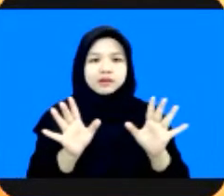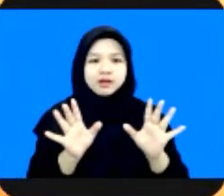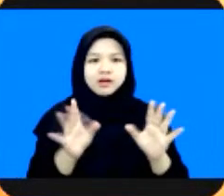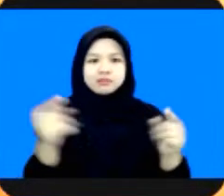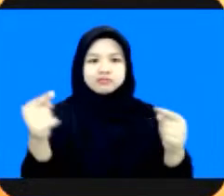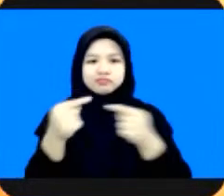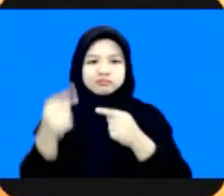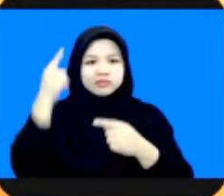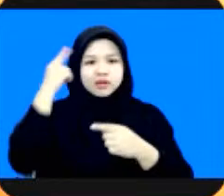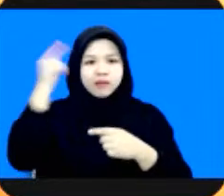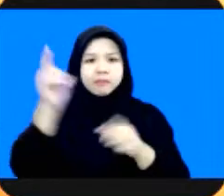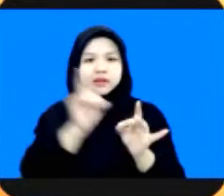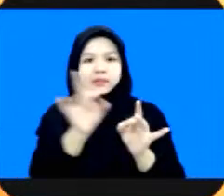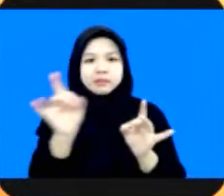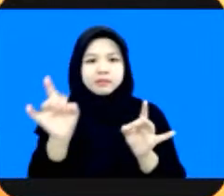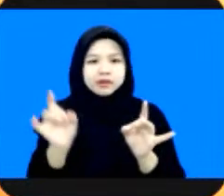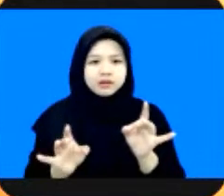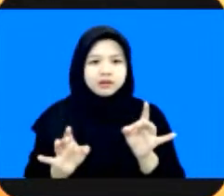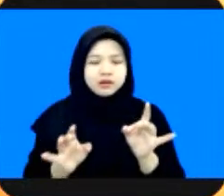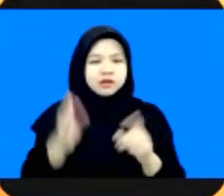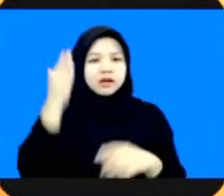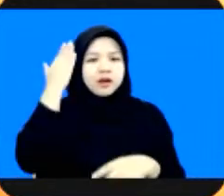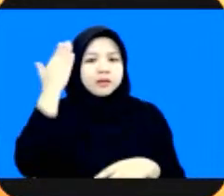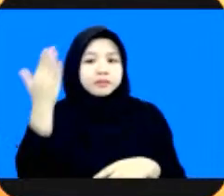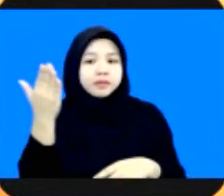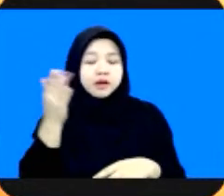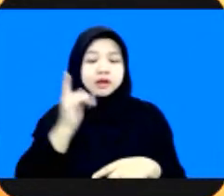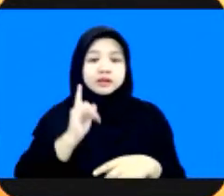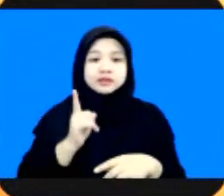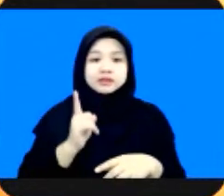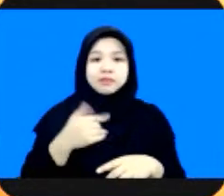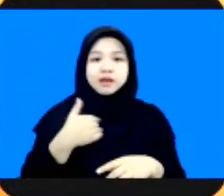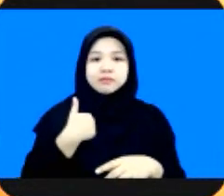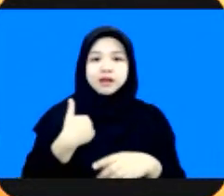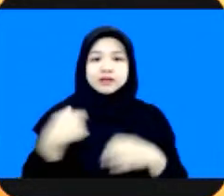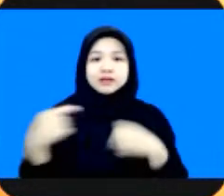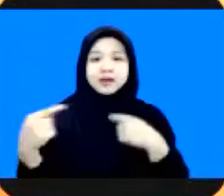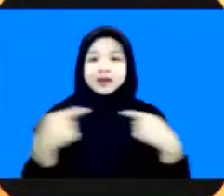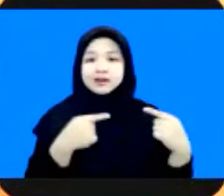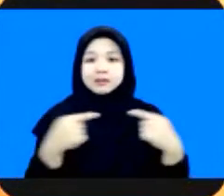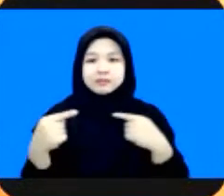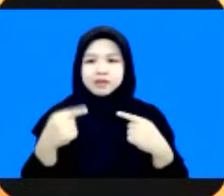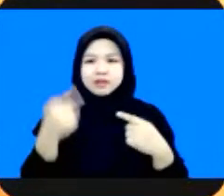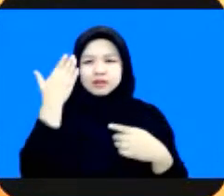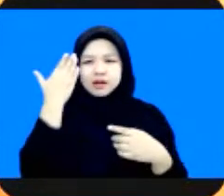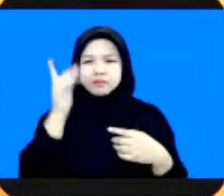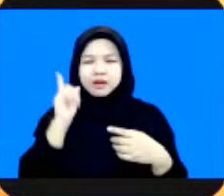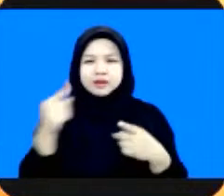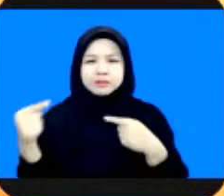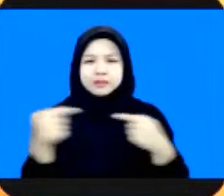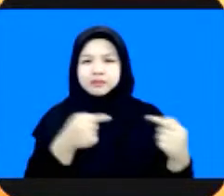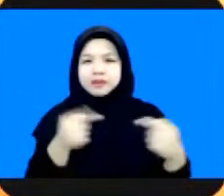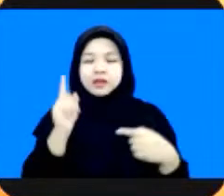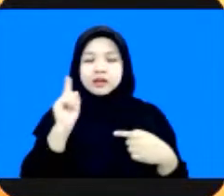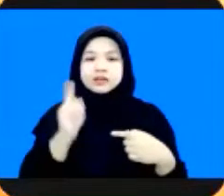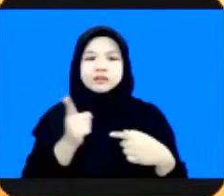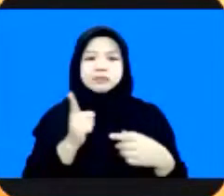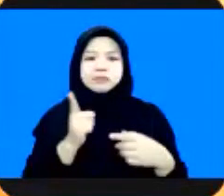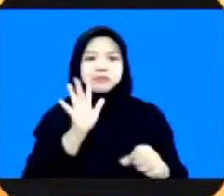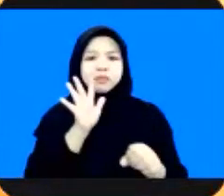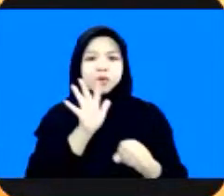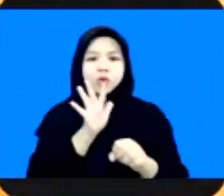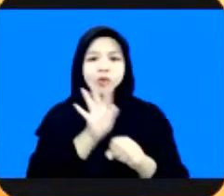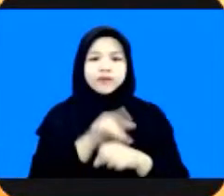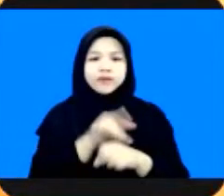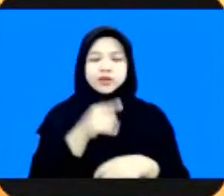debated only was because COVID-19 was so new. So there had to be vigorous debate to really